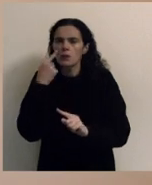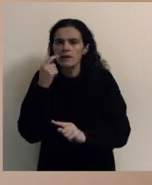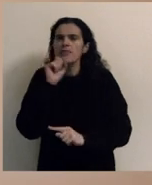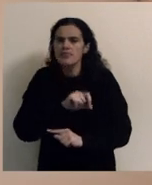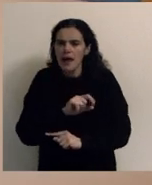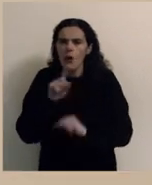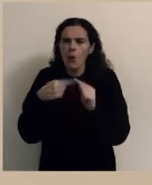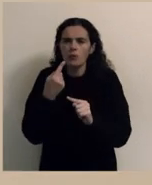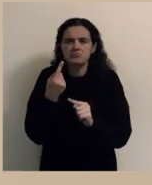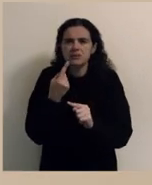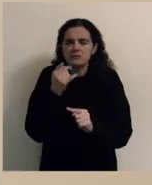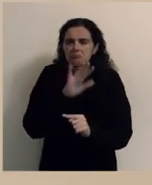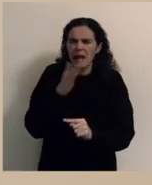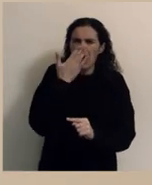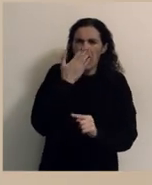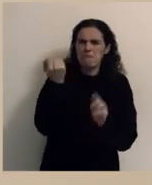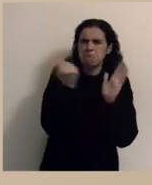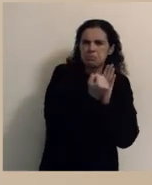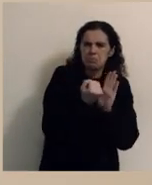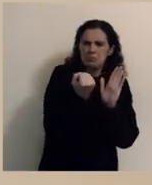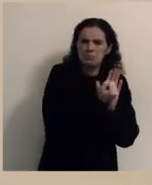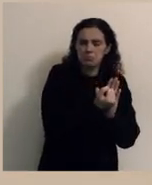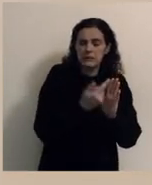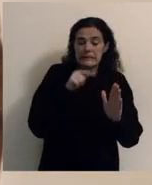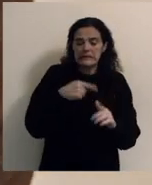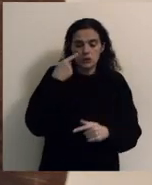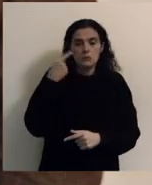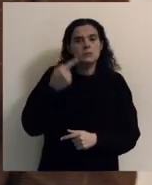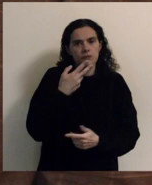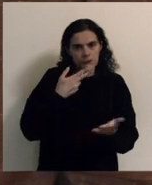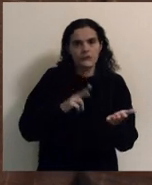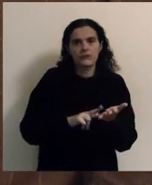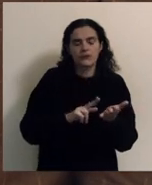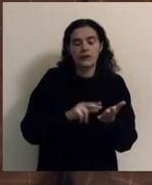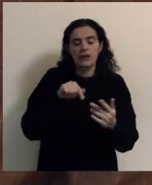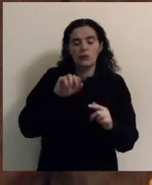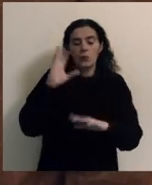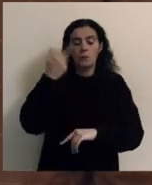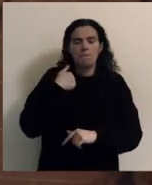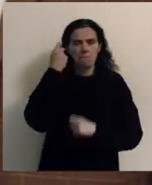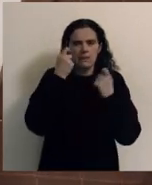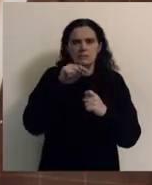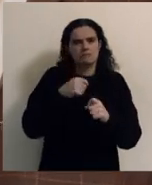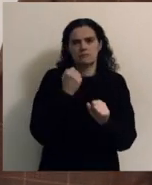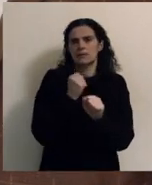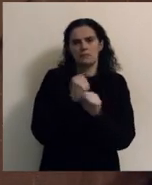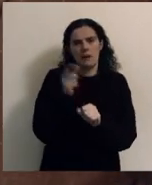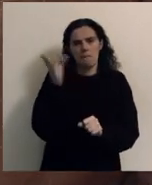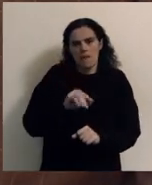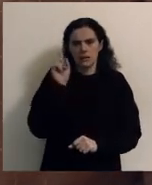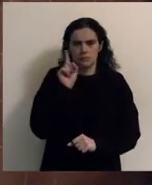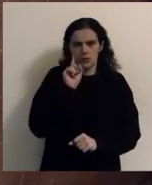that just seem like marks on the surface. And that's especially true of what I think is one of the master